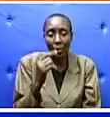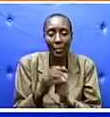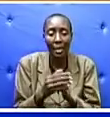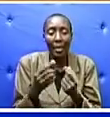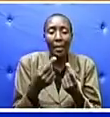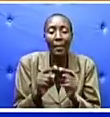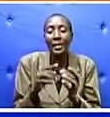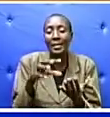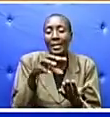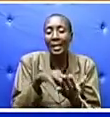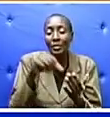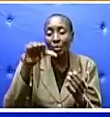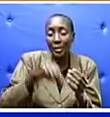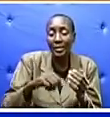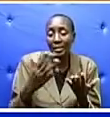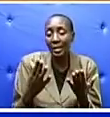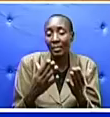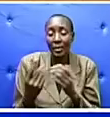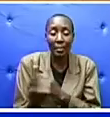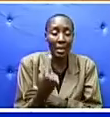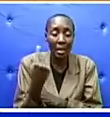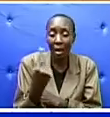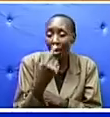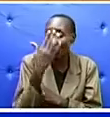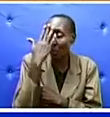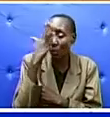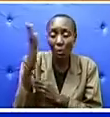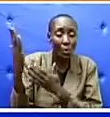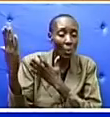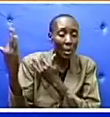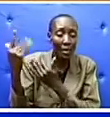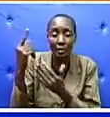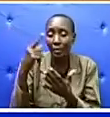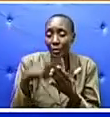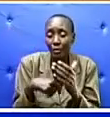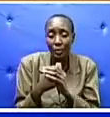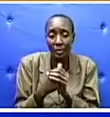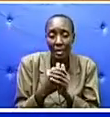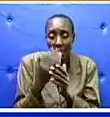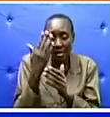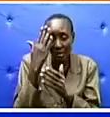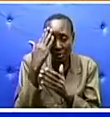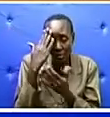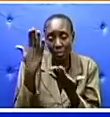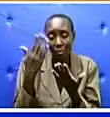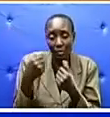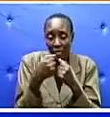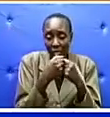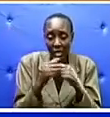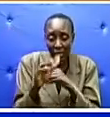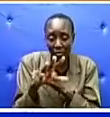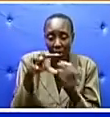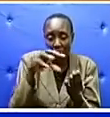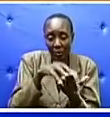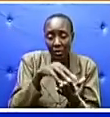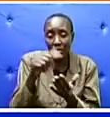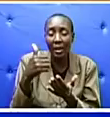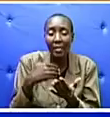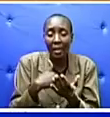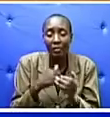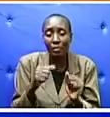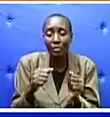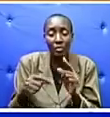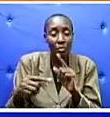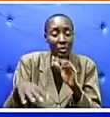is whereby you are alone. You don't know what to expect. You know whatever you're battling because of your condition, it could take you down any